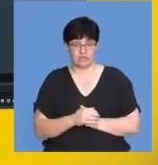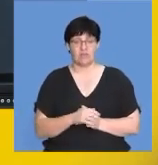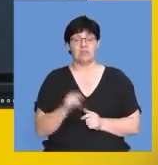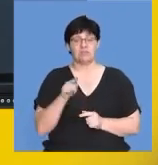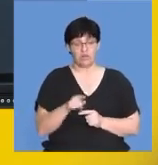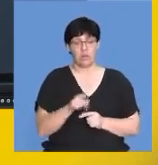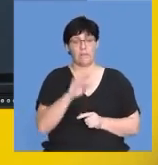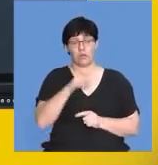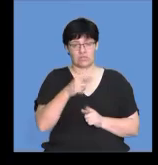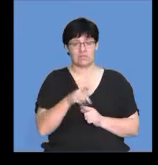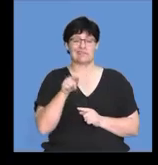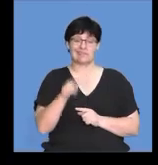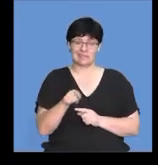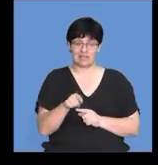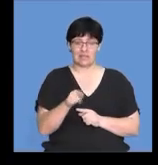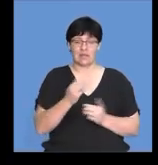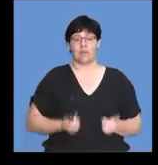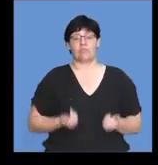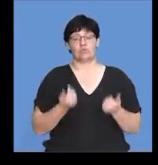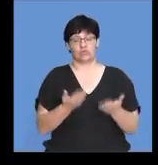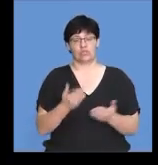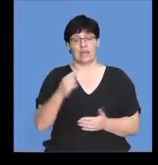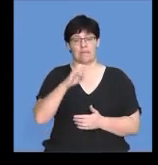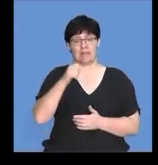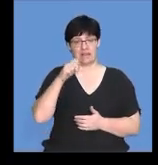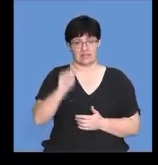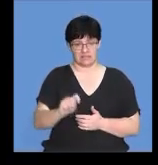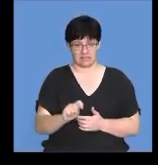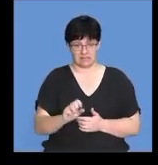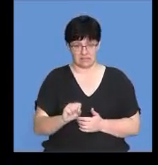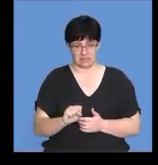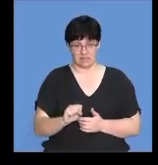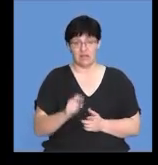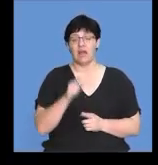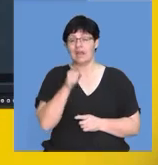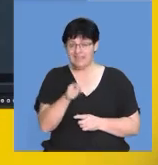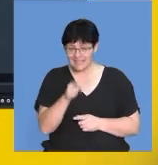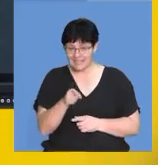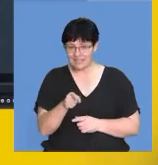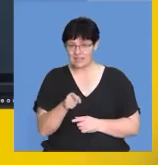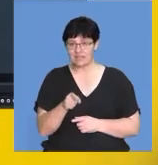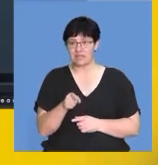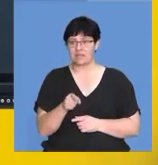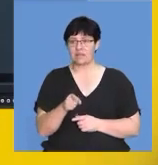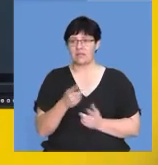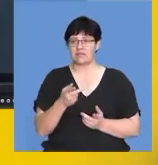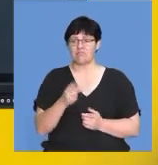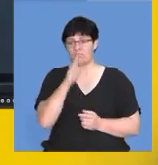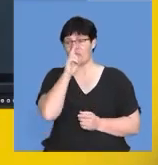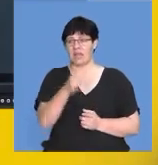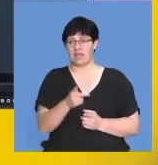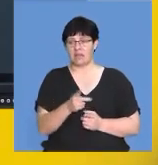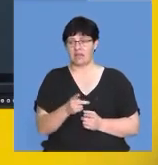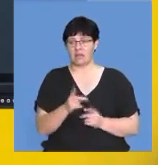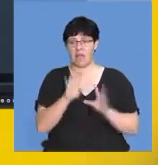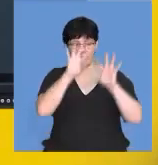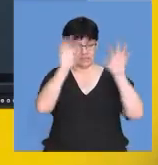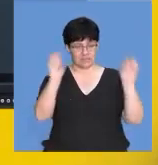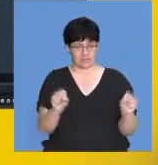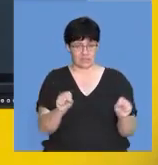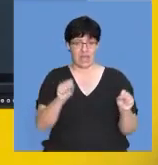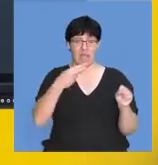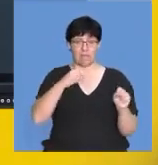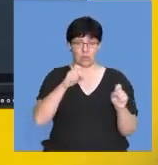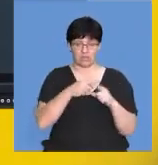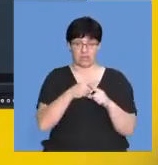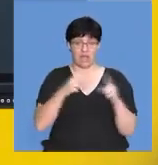significance of meiosis is that it produces gametes. And gametes, again, are haploid. So think of this. If gametes are haploid,